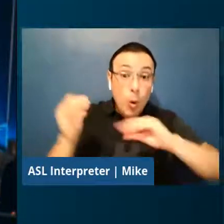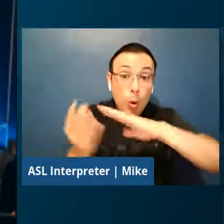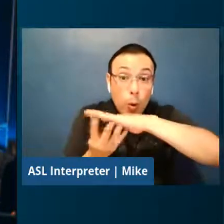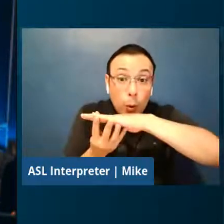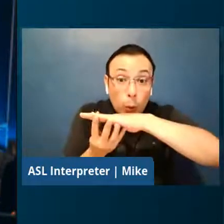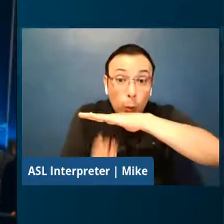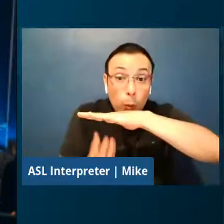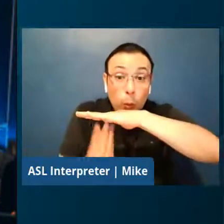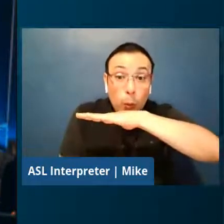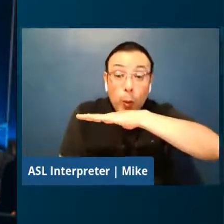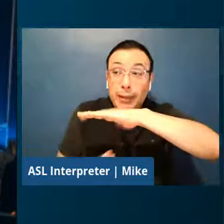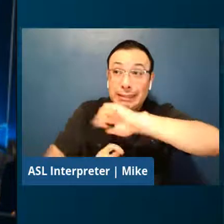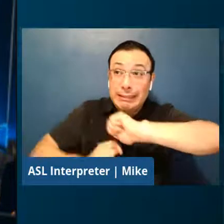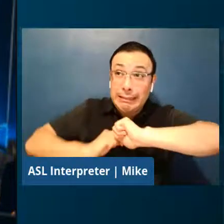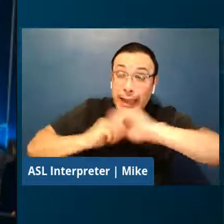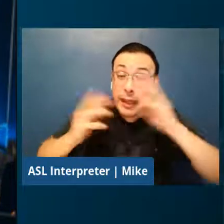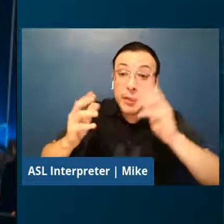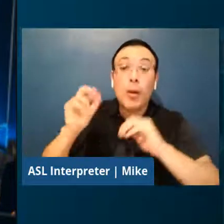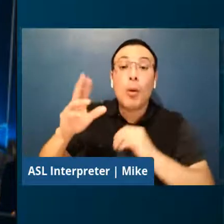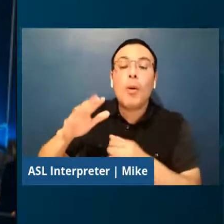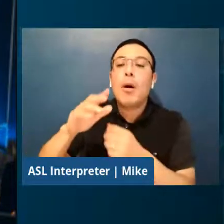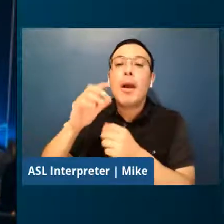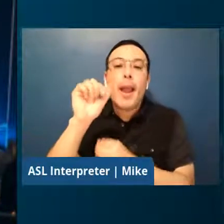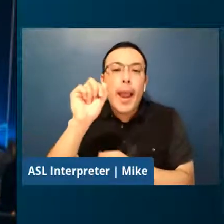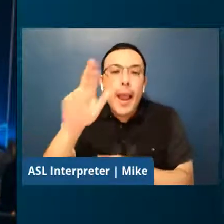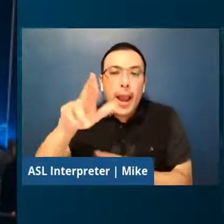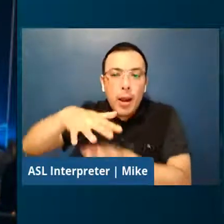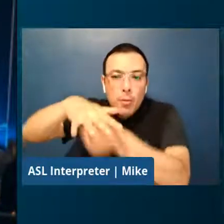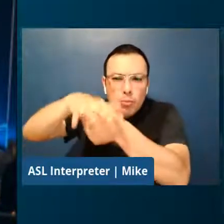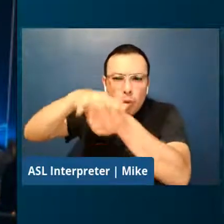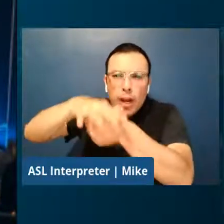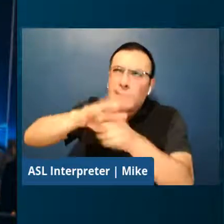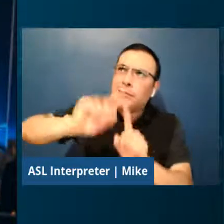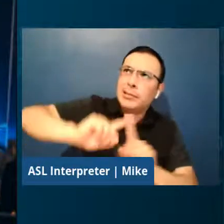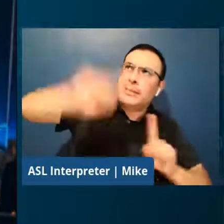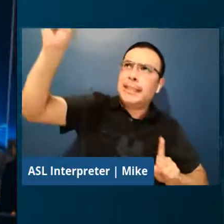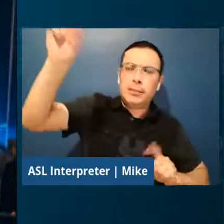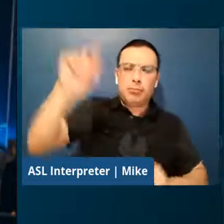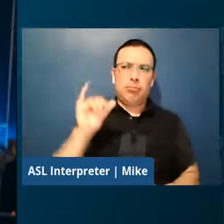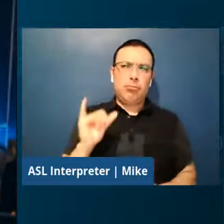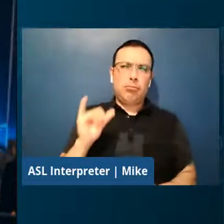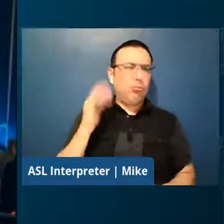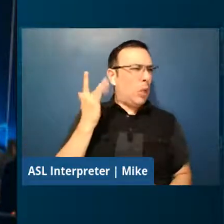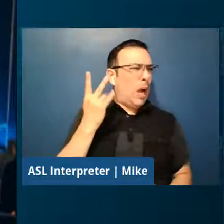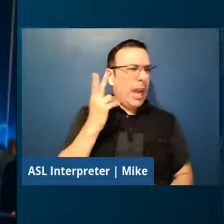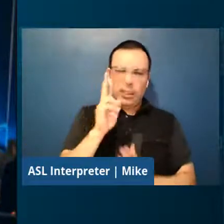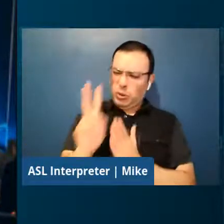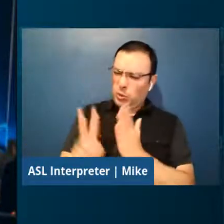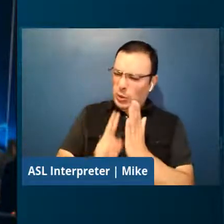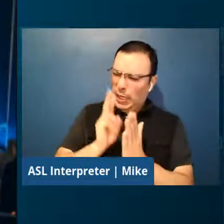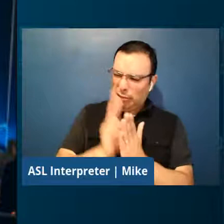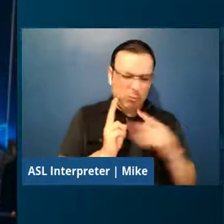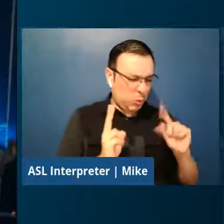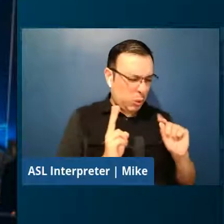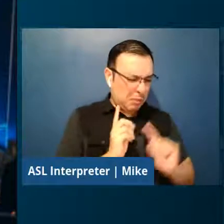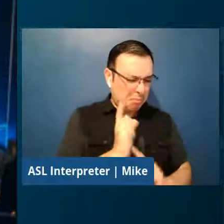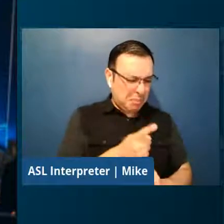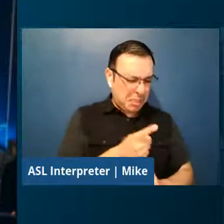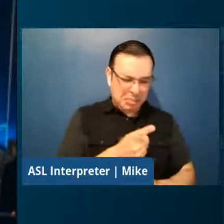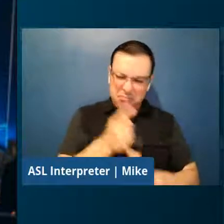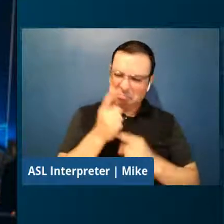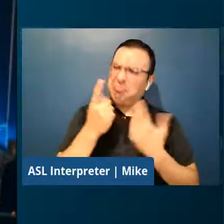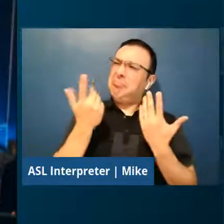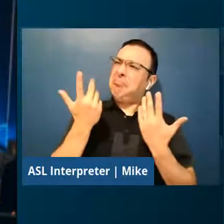air pressure is a little different, So they do need to kind of keep testing that out to get the bake times just right. But for the first time, they were able